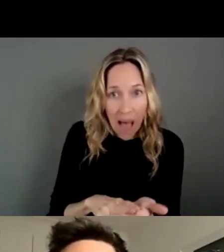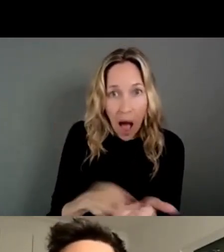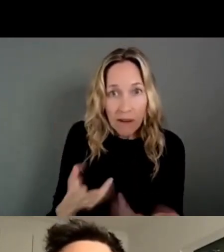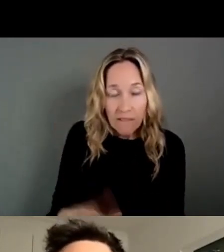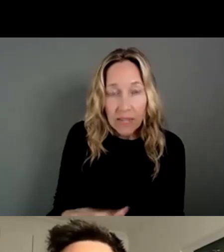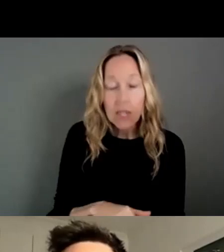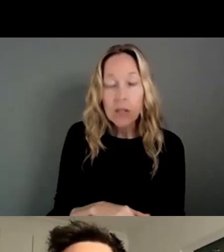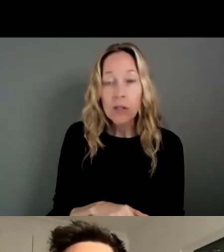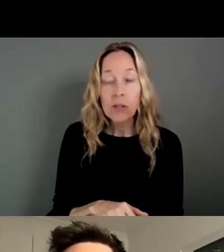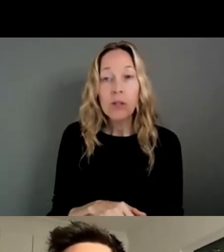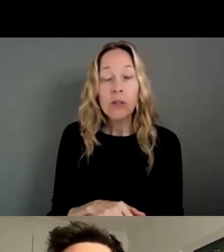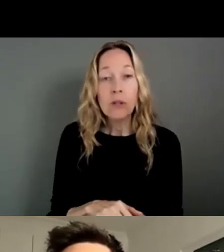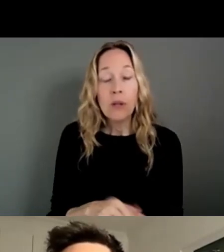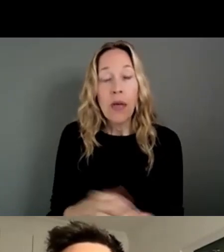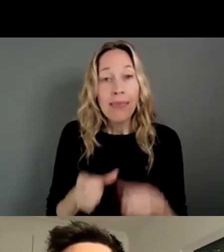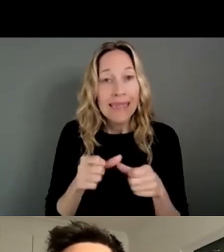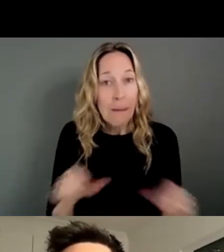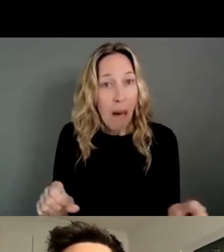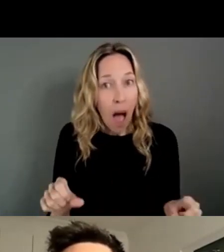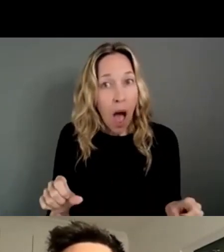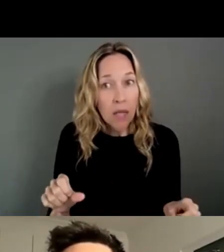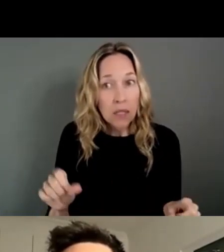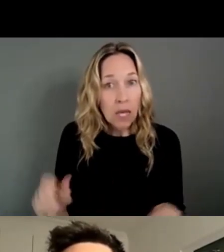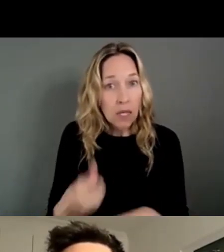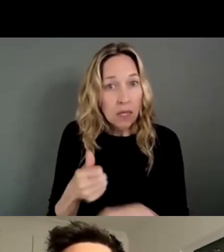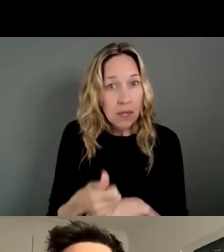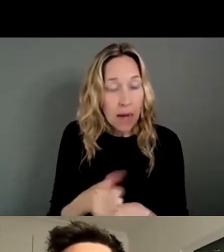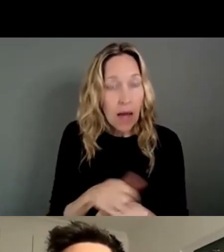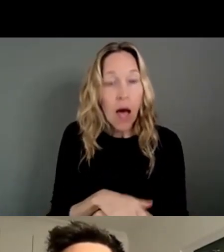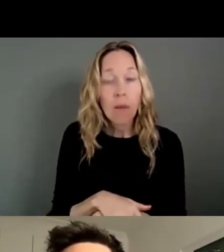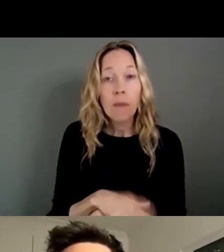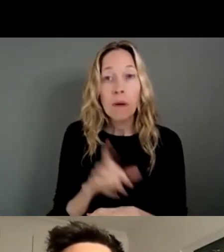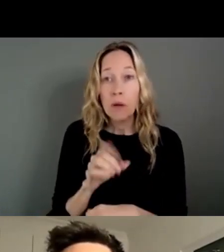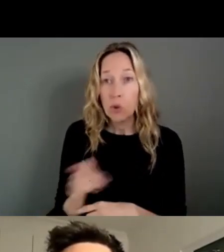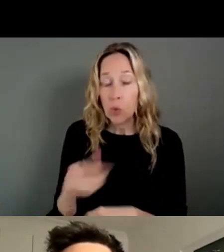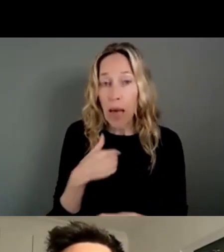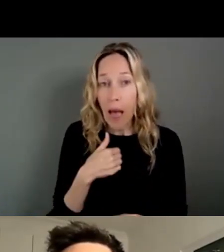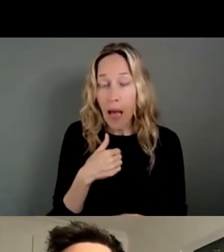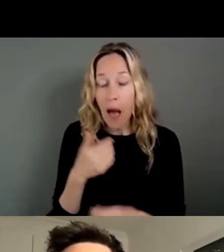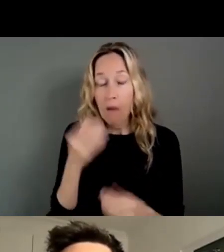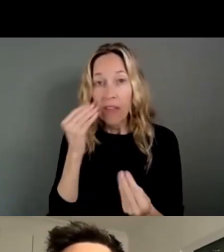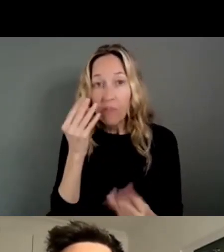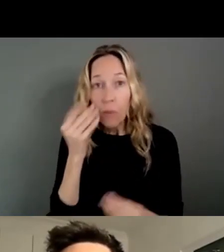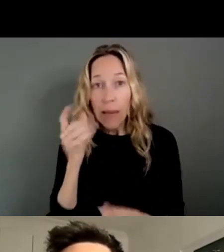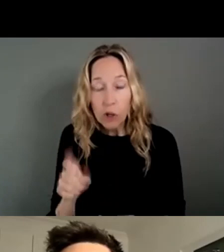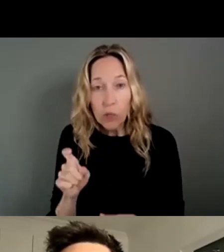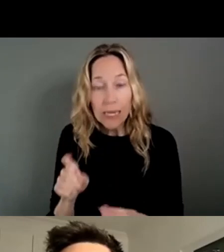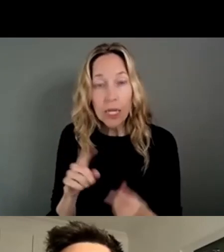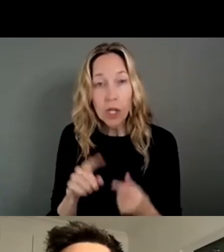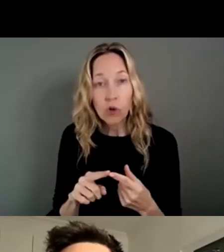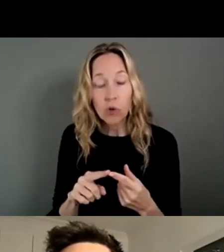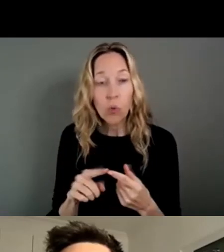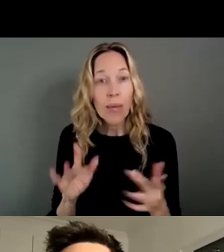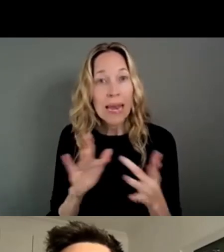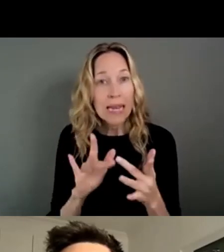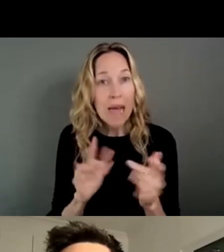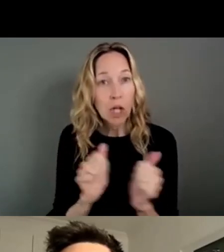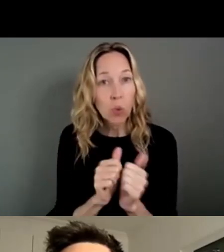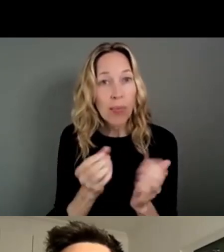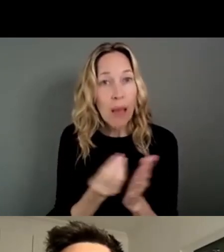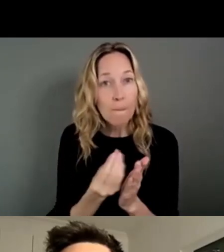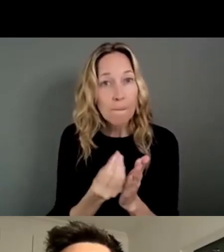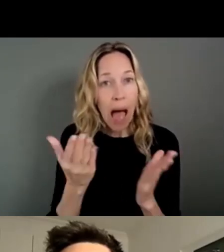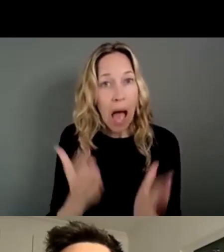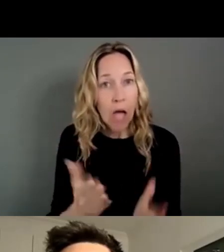least the information that you need to be able to get in touch with the buyer and promote your show? So there is work that we